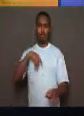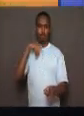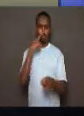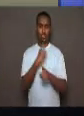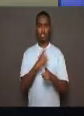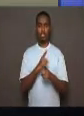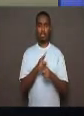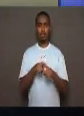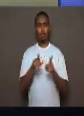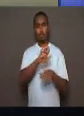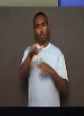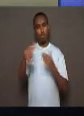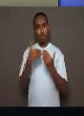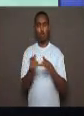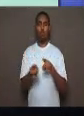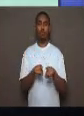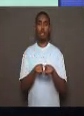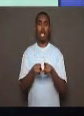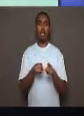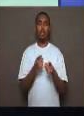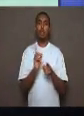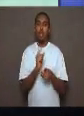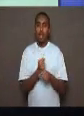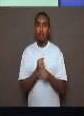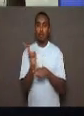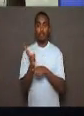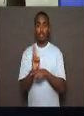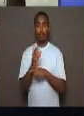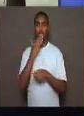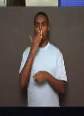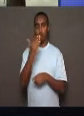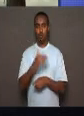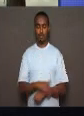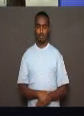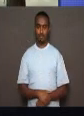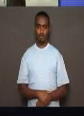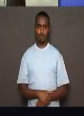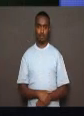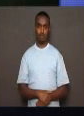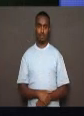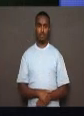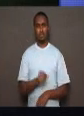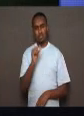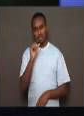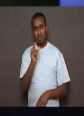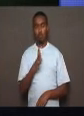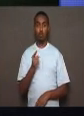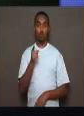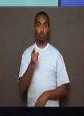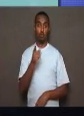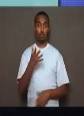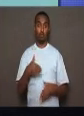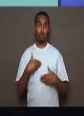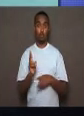that not all of you agree on what makes a film good. Some of you will likely